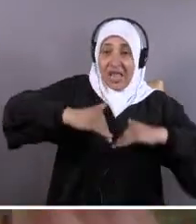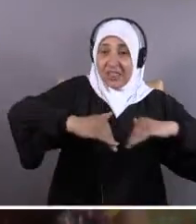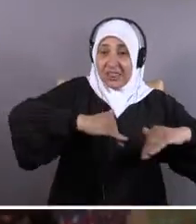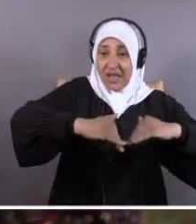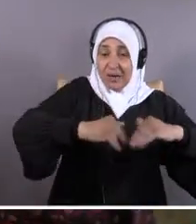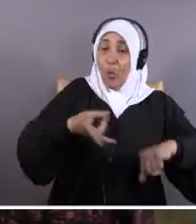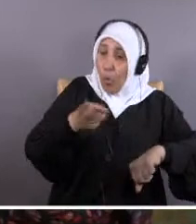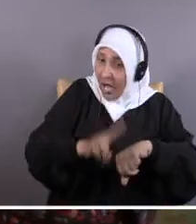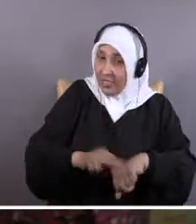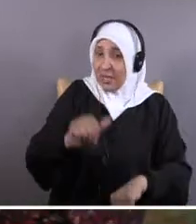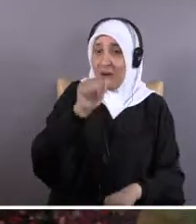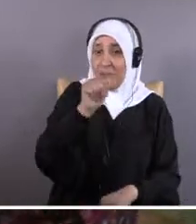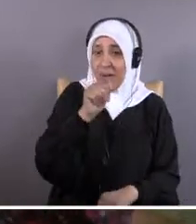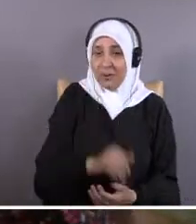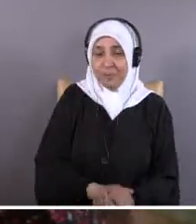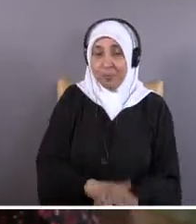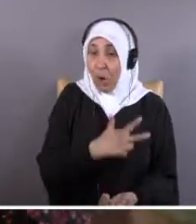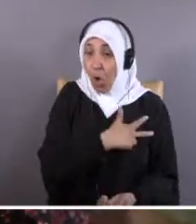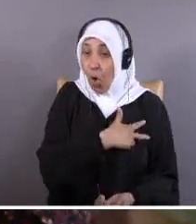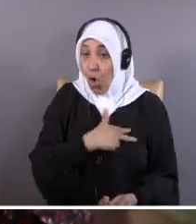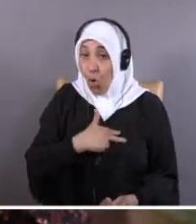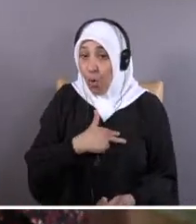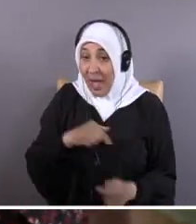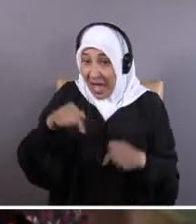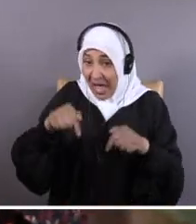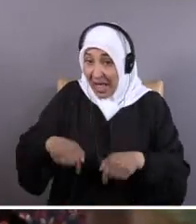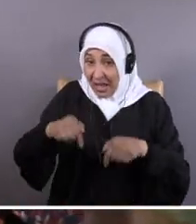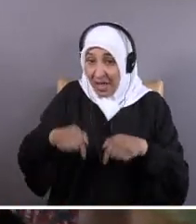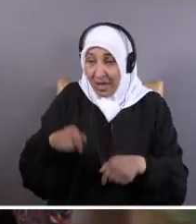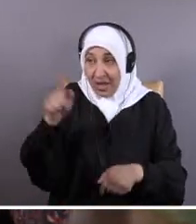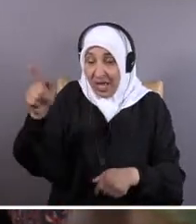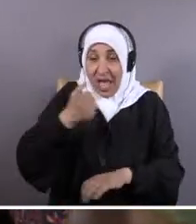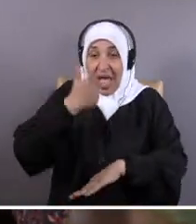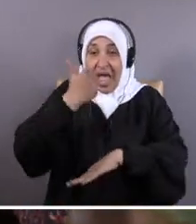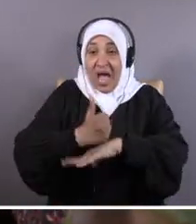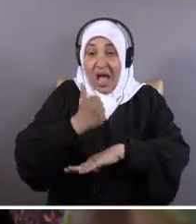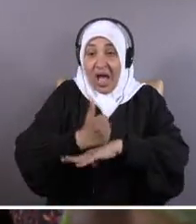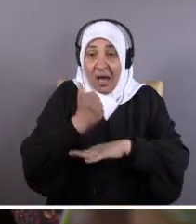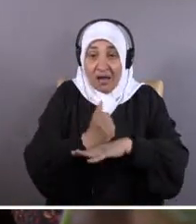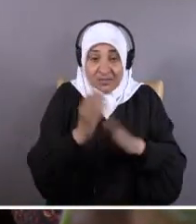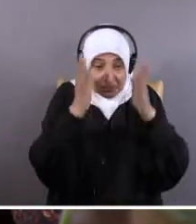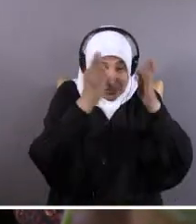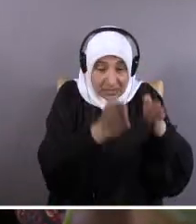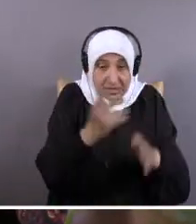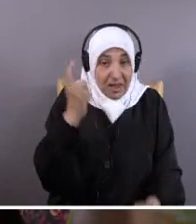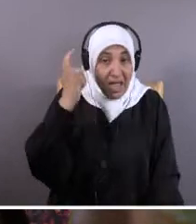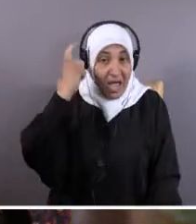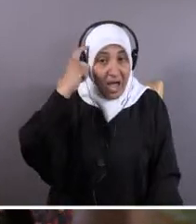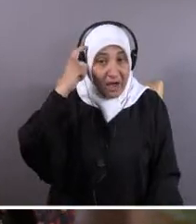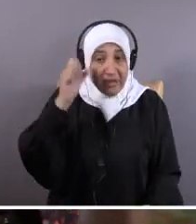So the government are now depending on the elders